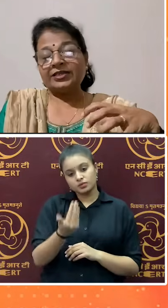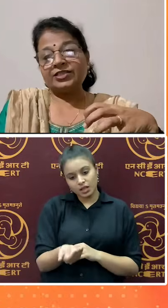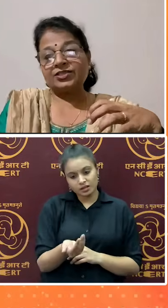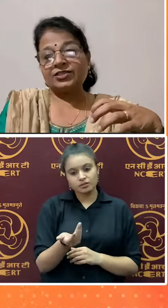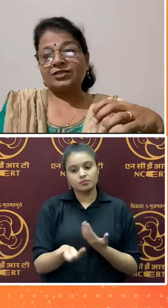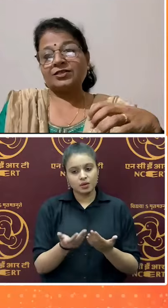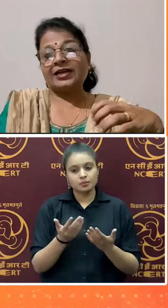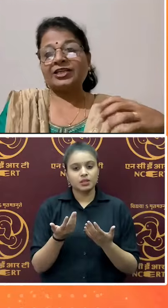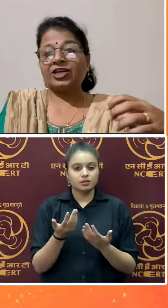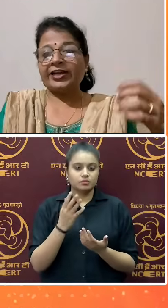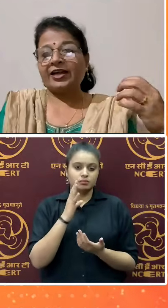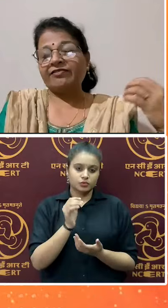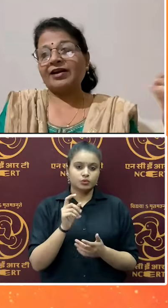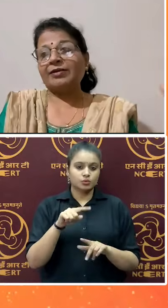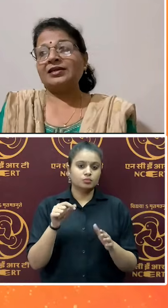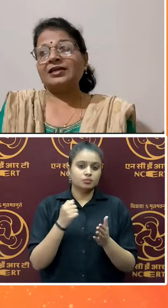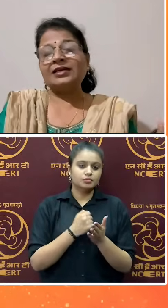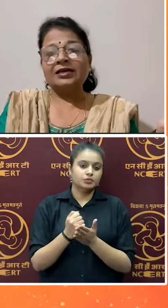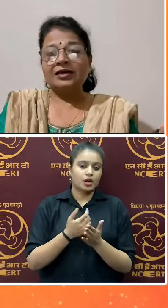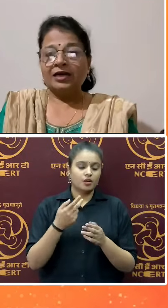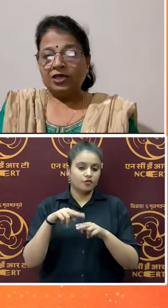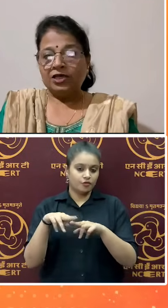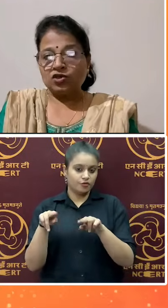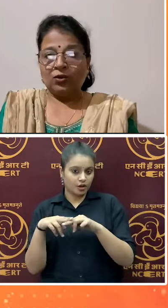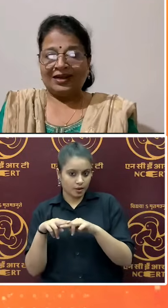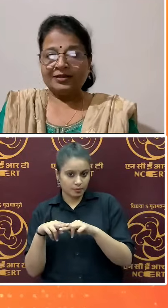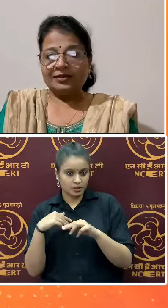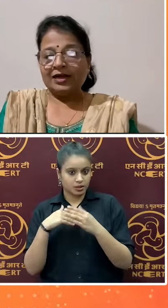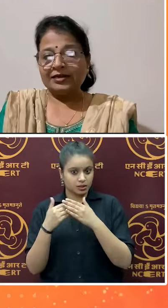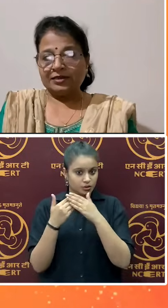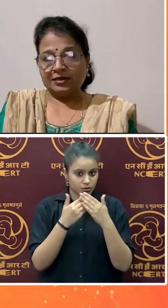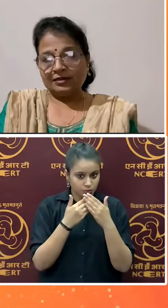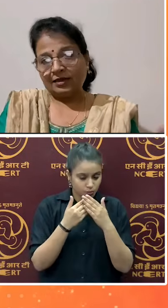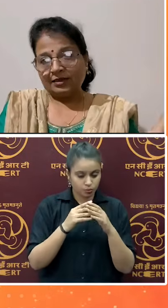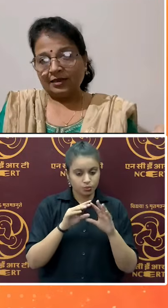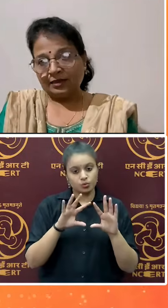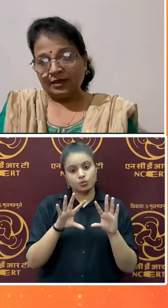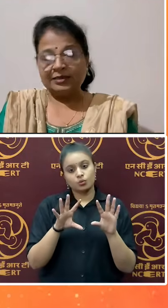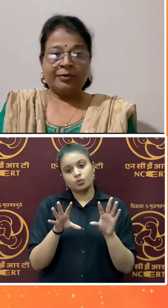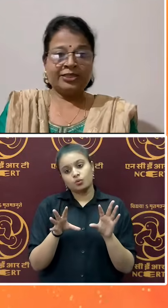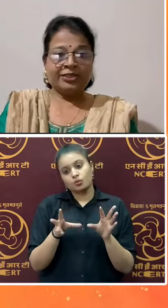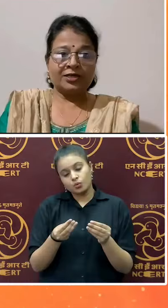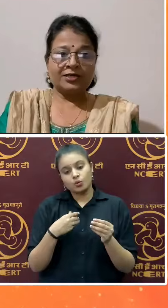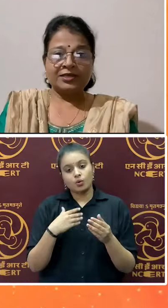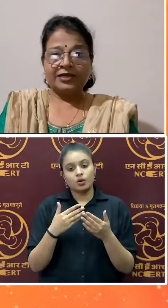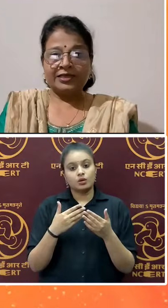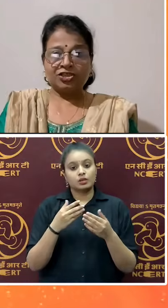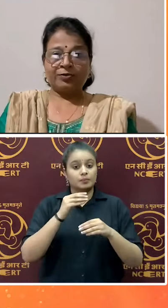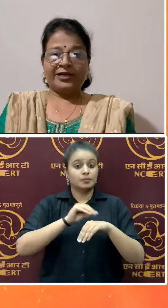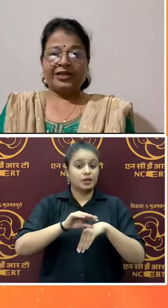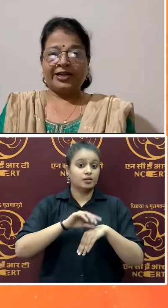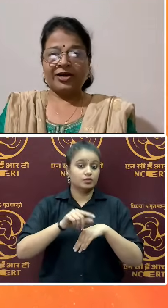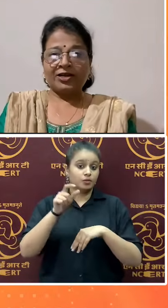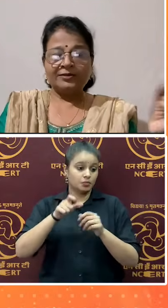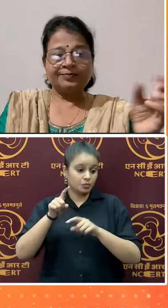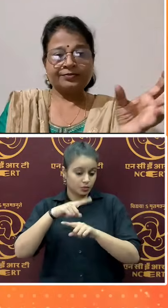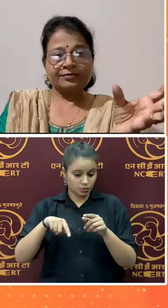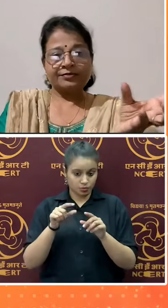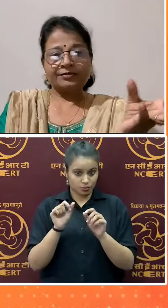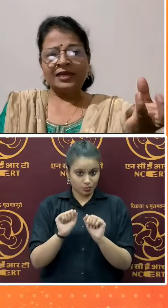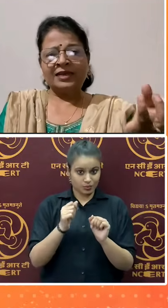is a triad: family, school, and the mentors. It should be a